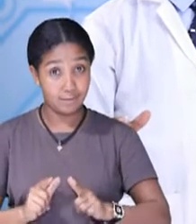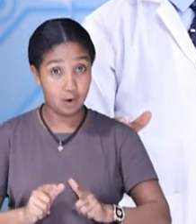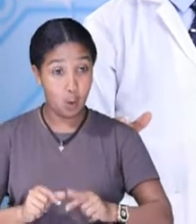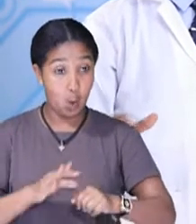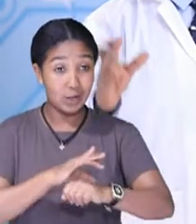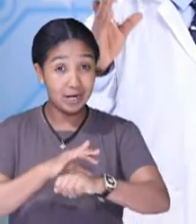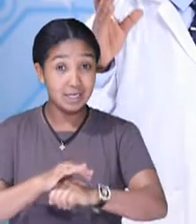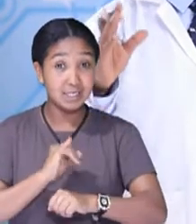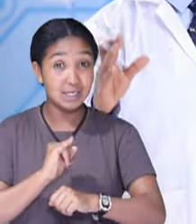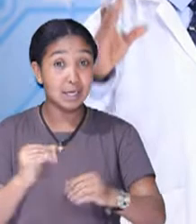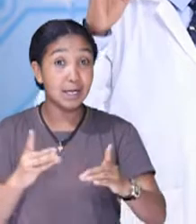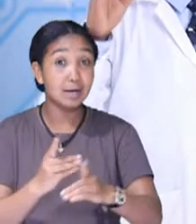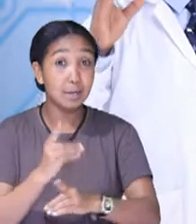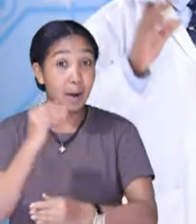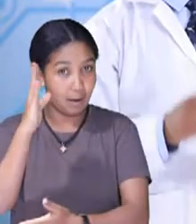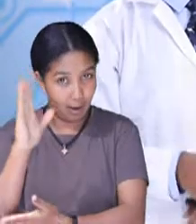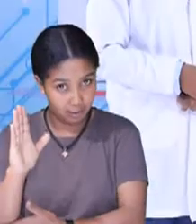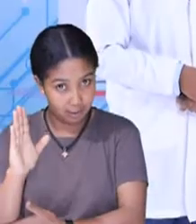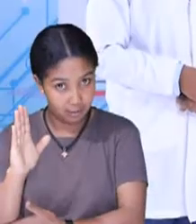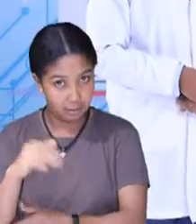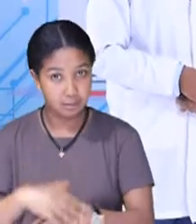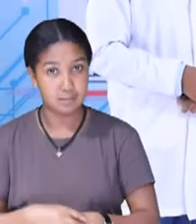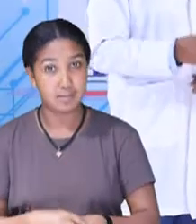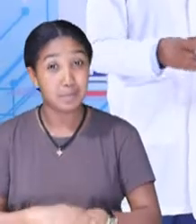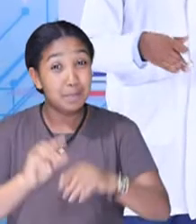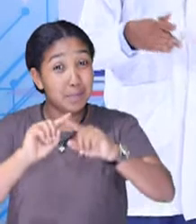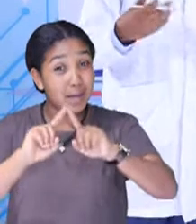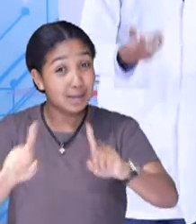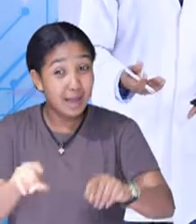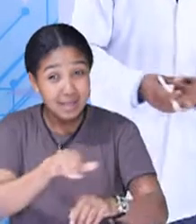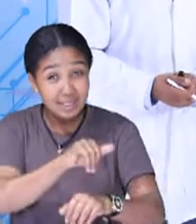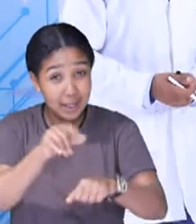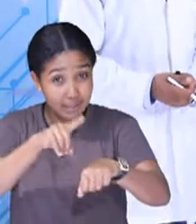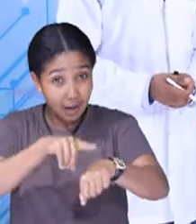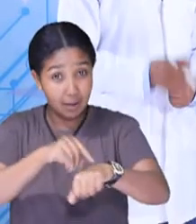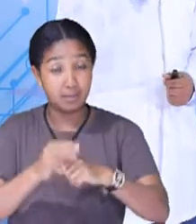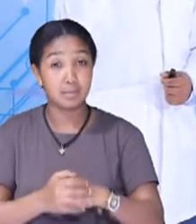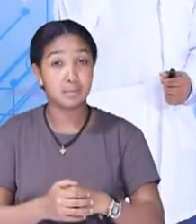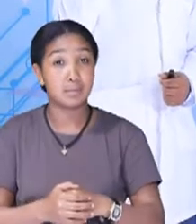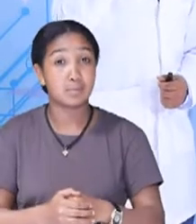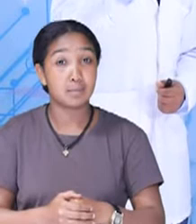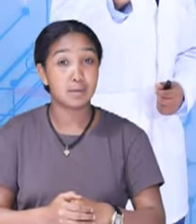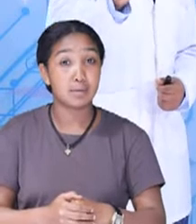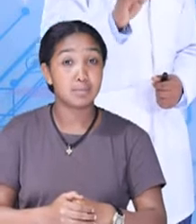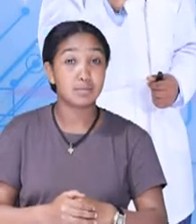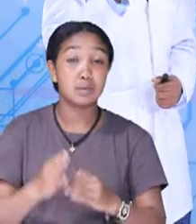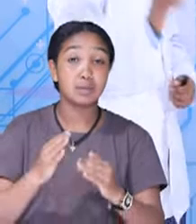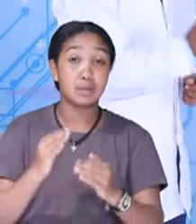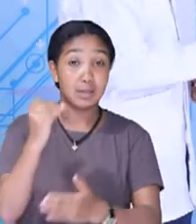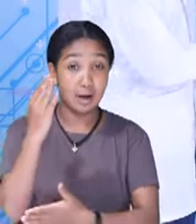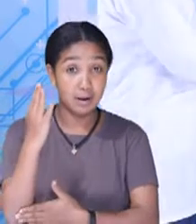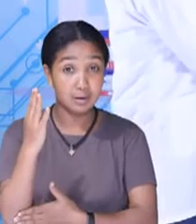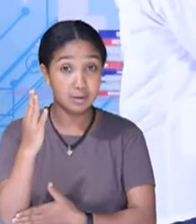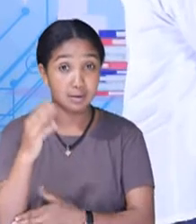on Earth is created by God. But at the same time, the supreme power or